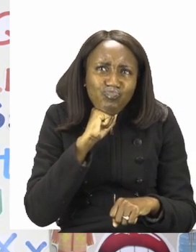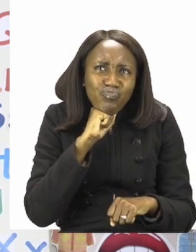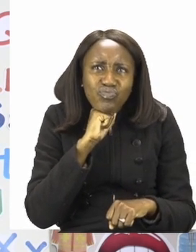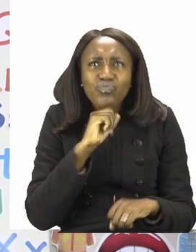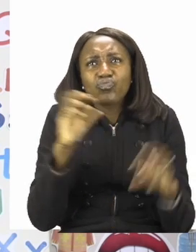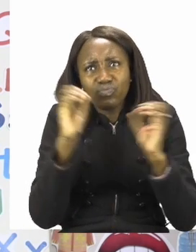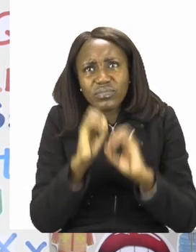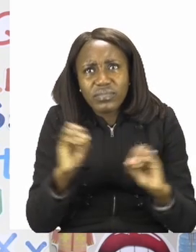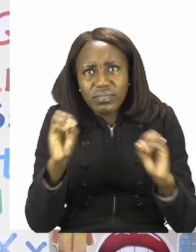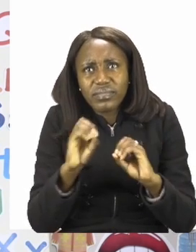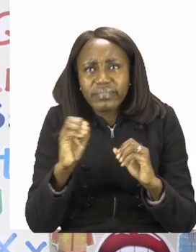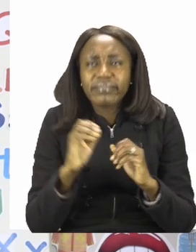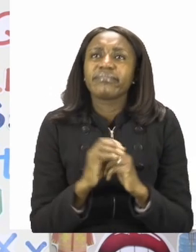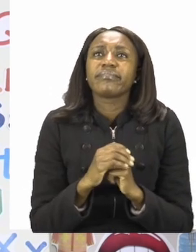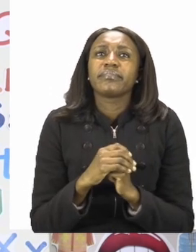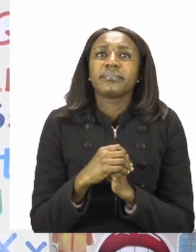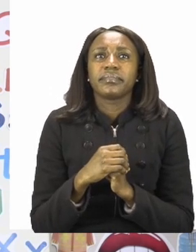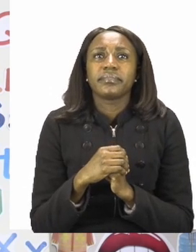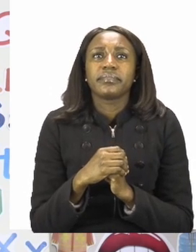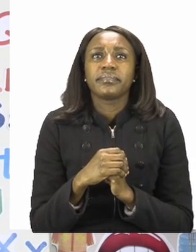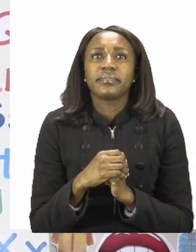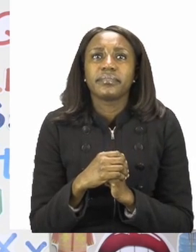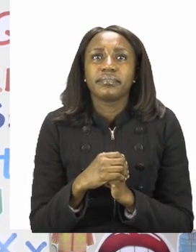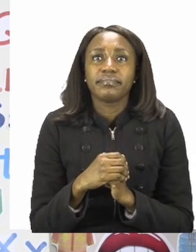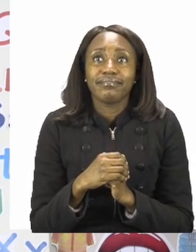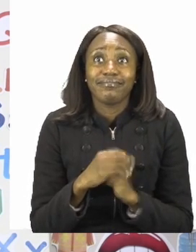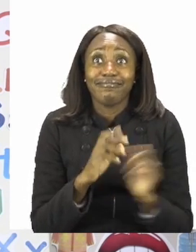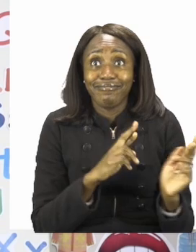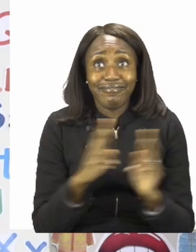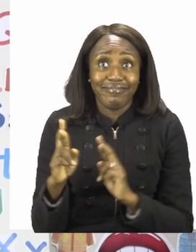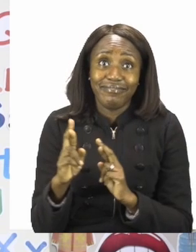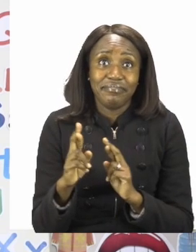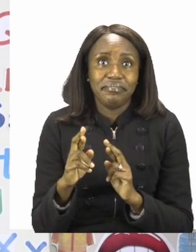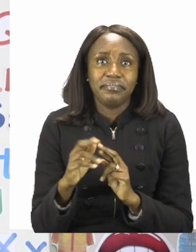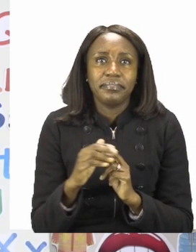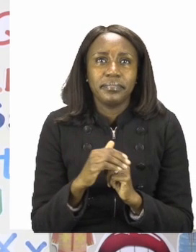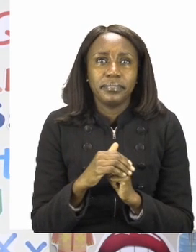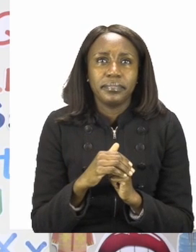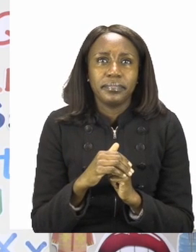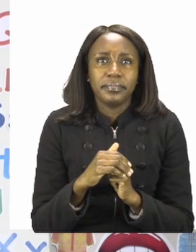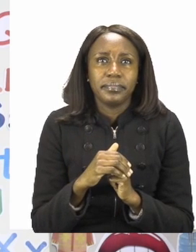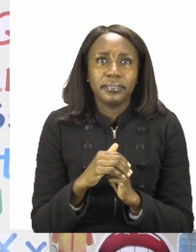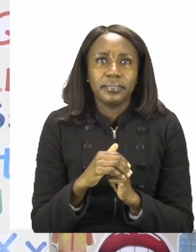makes a loud sound. Are you ready?